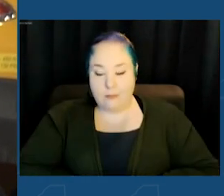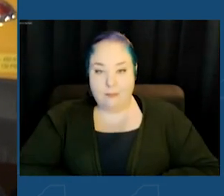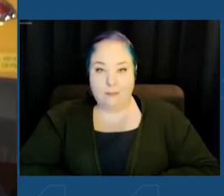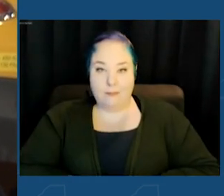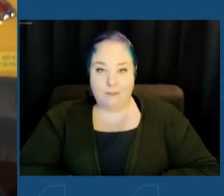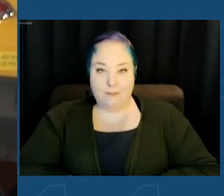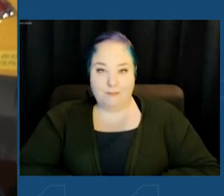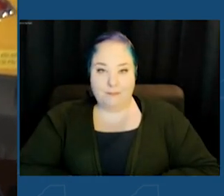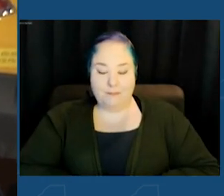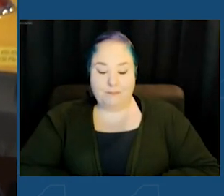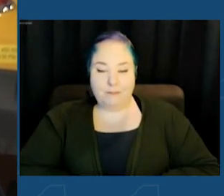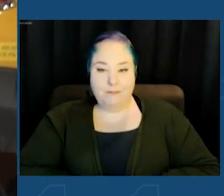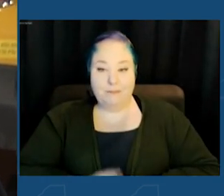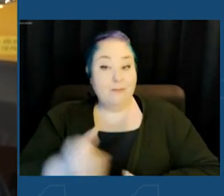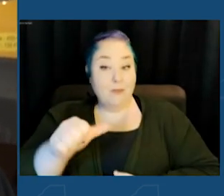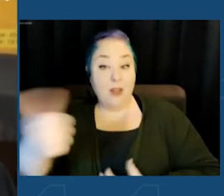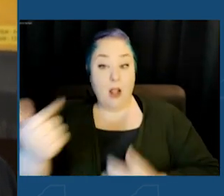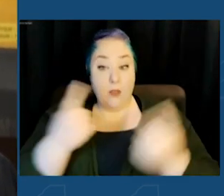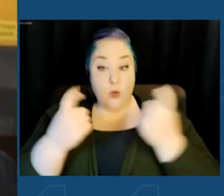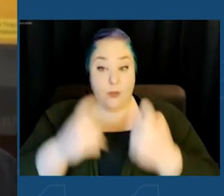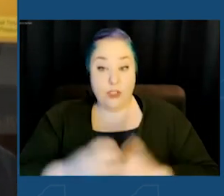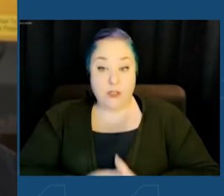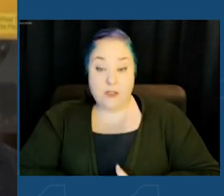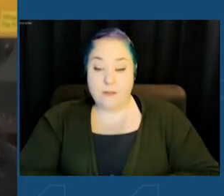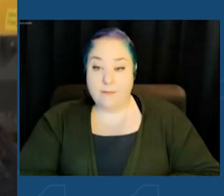okay any other questions